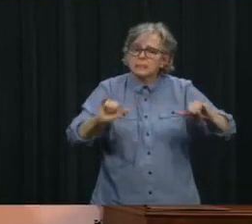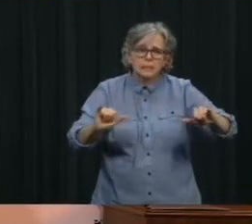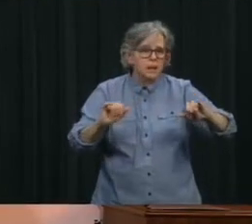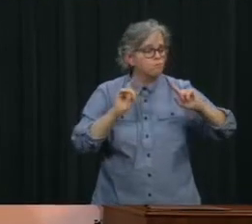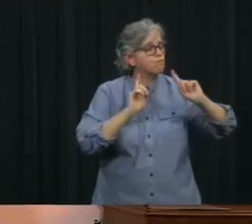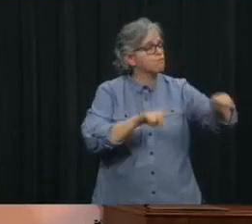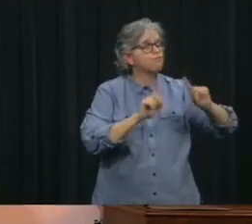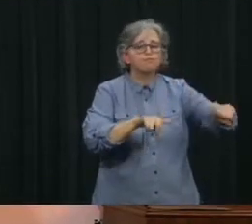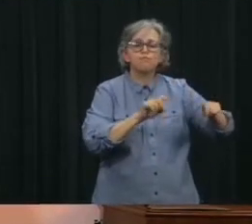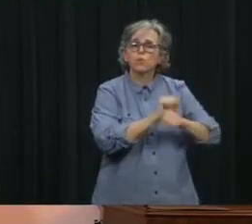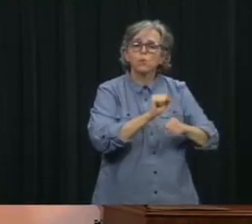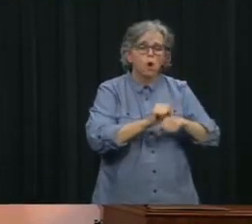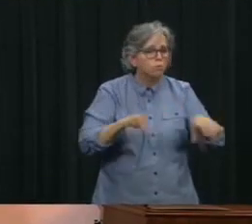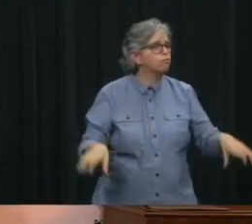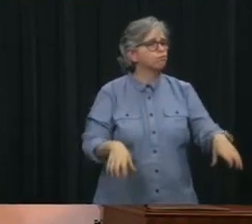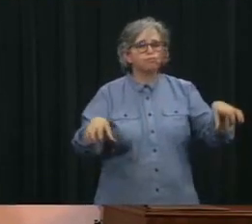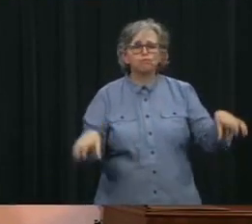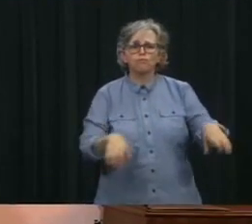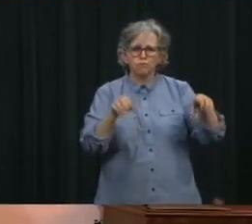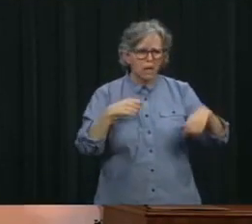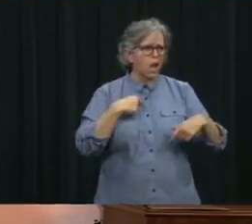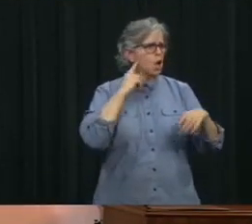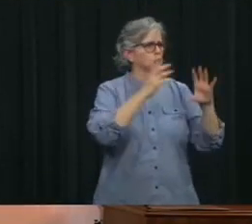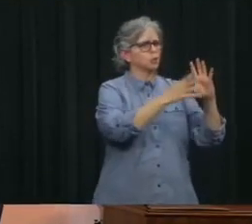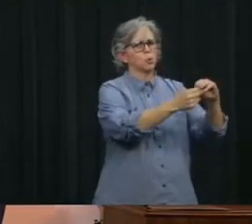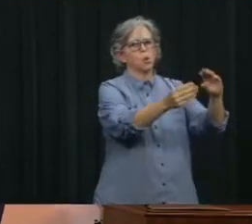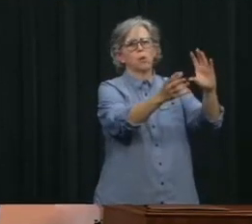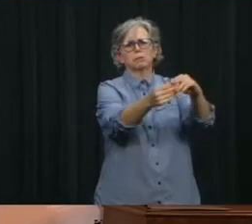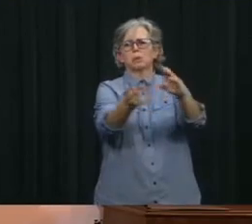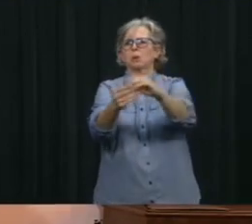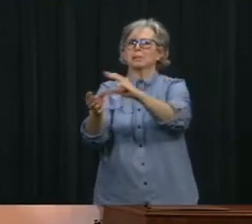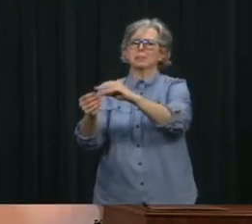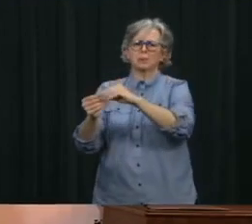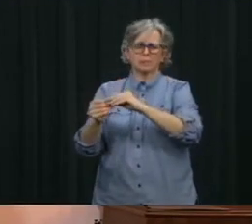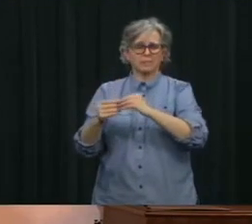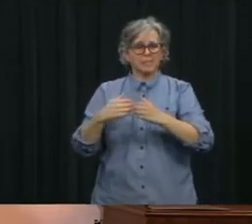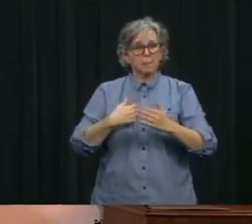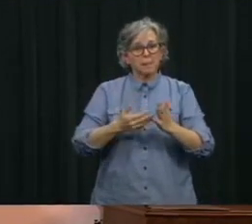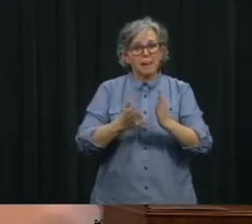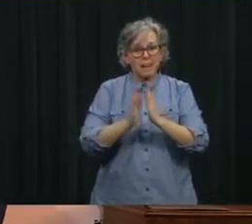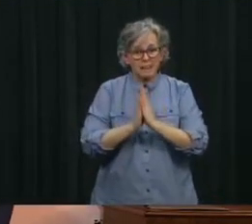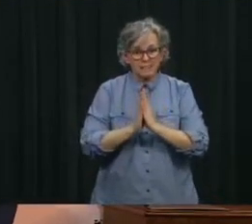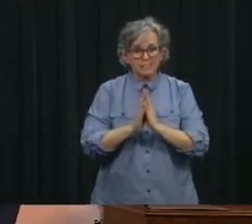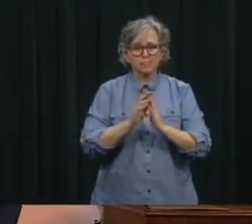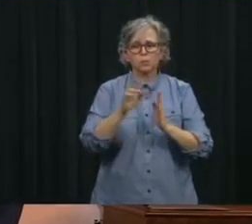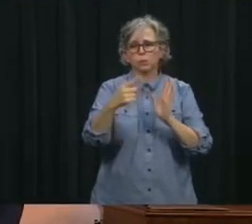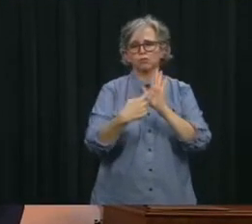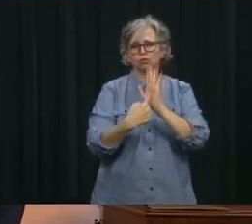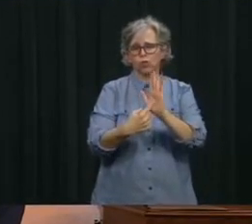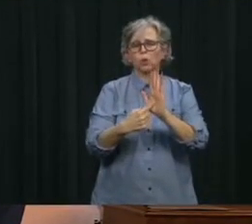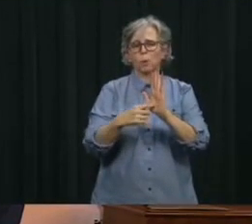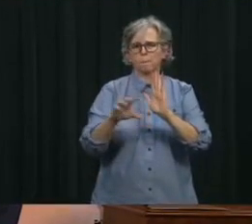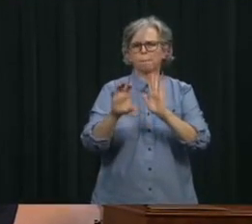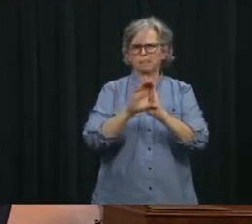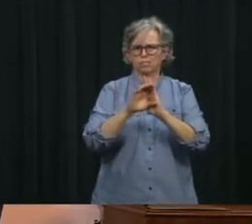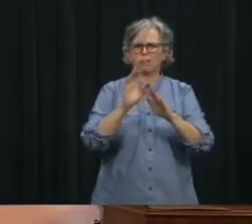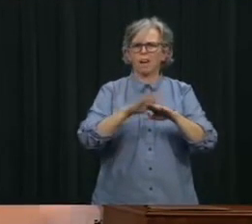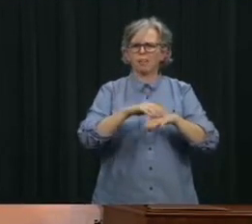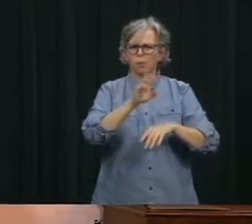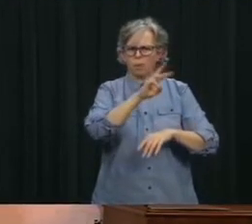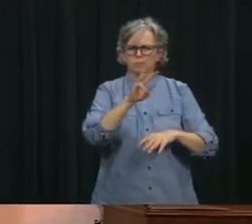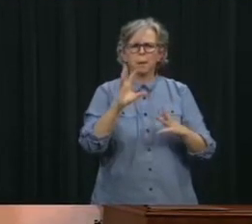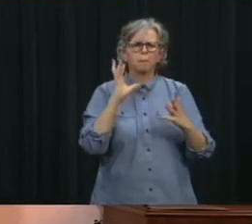and I've asked for a picture I'm going to post on our website, a beautiful illustration of these folks on the front